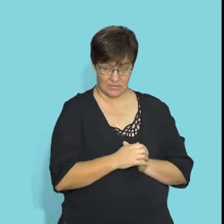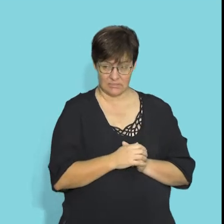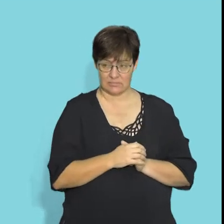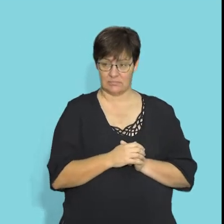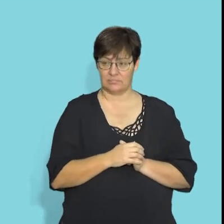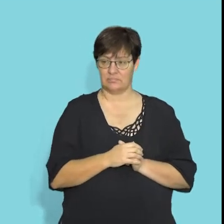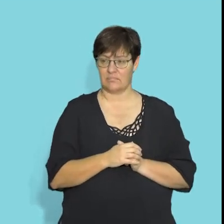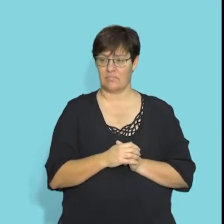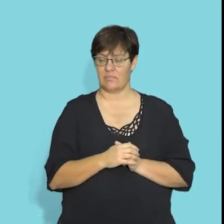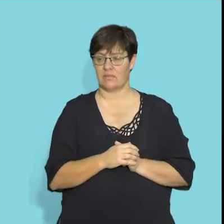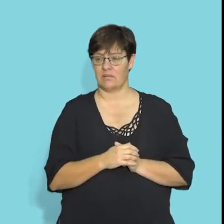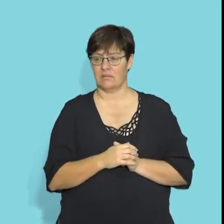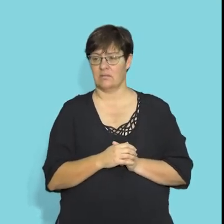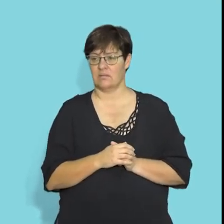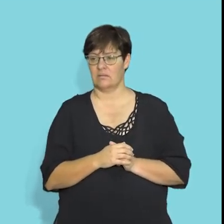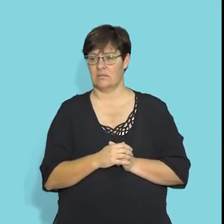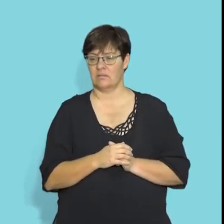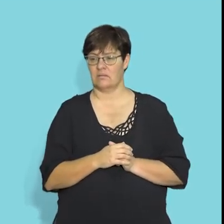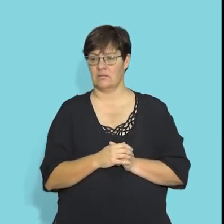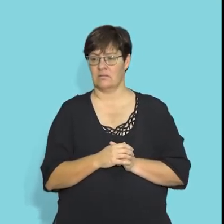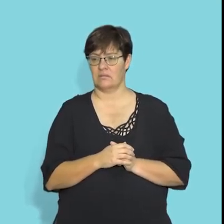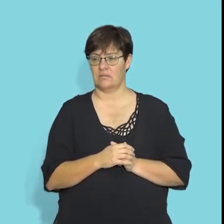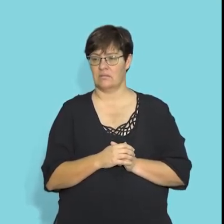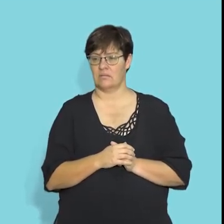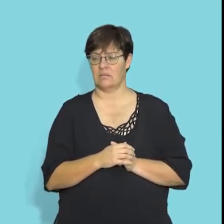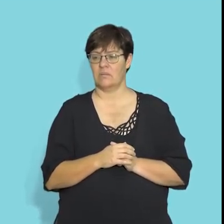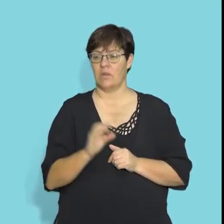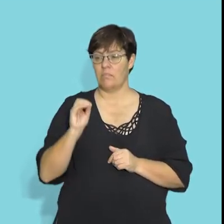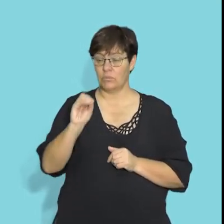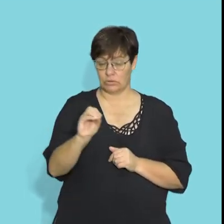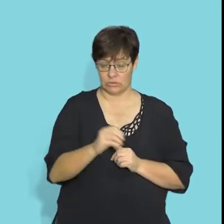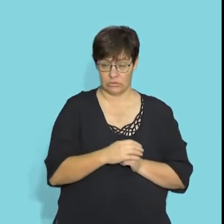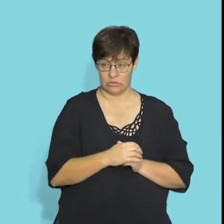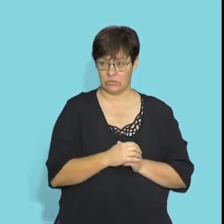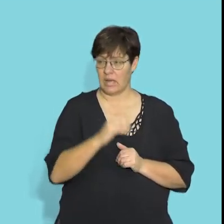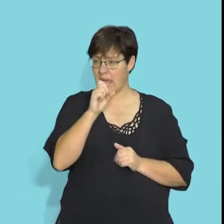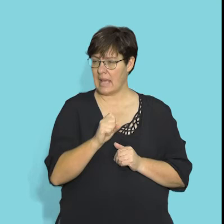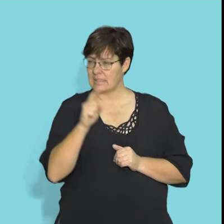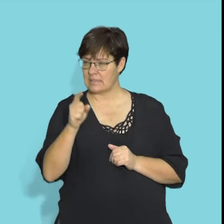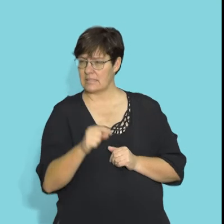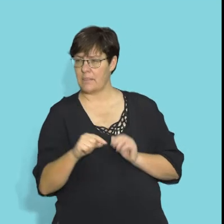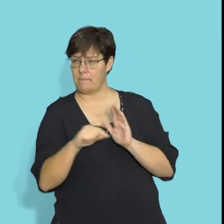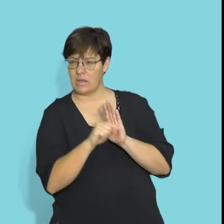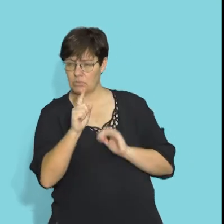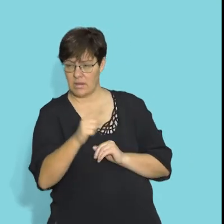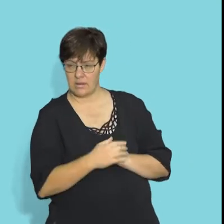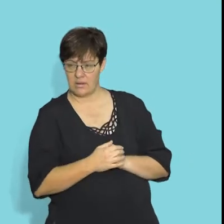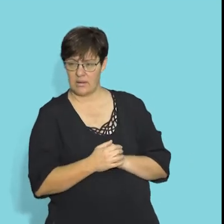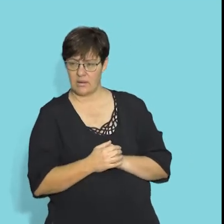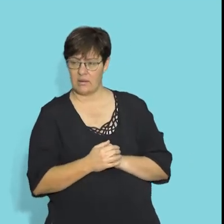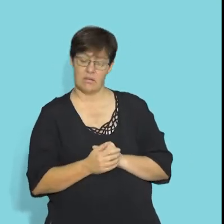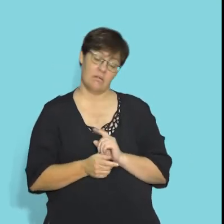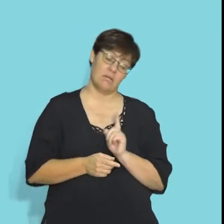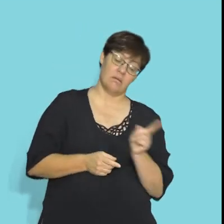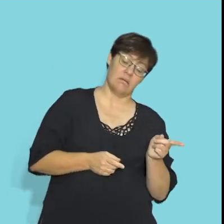graph or the same function and I put in -1 into